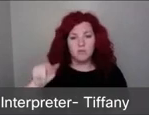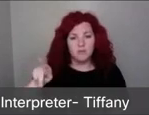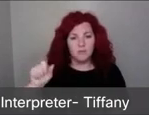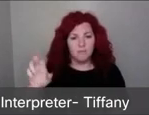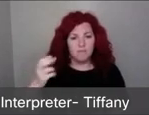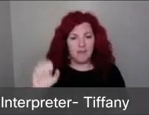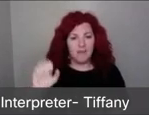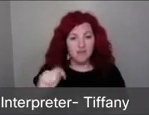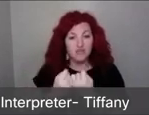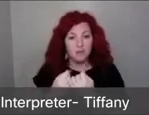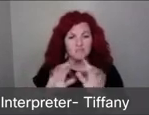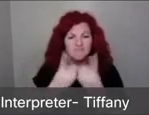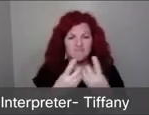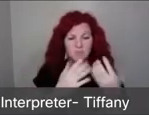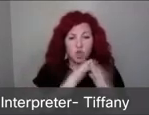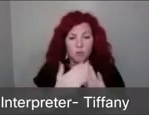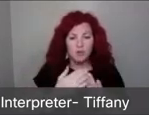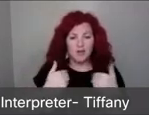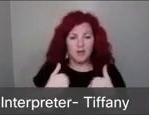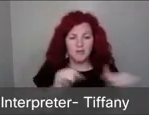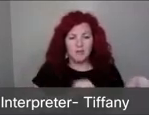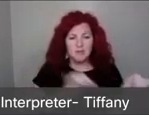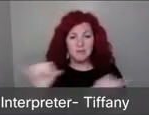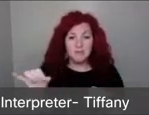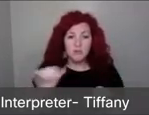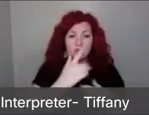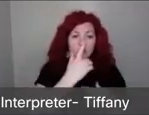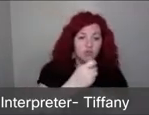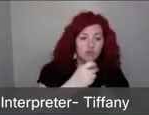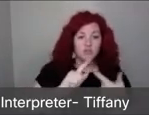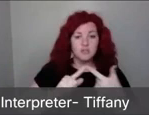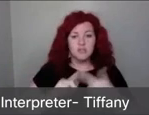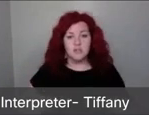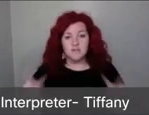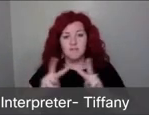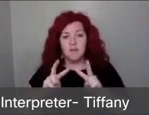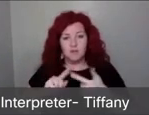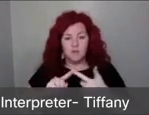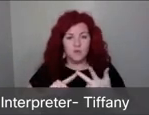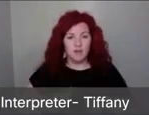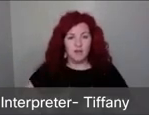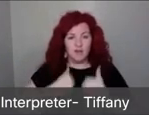that share our same interests, values, and life experience.